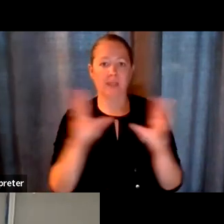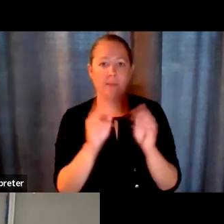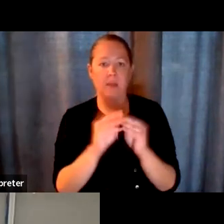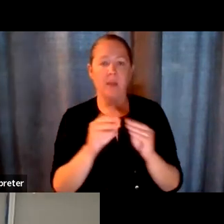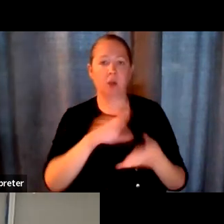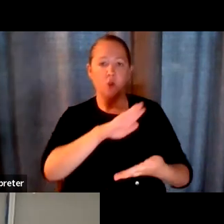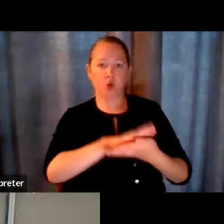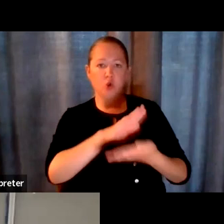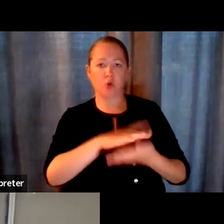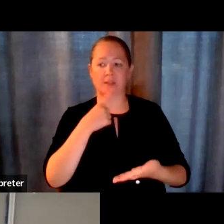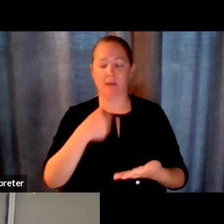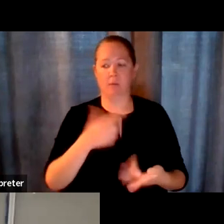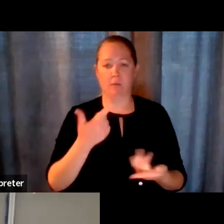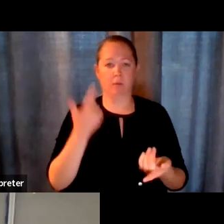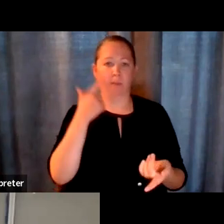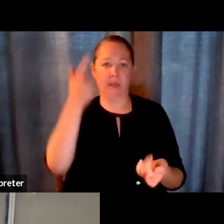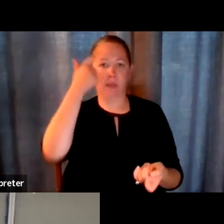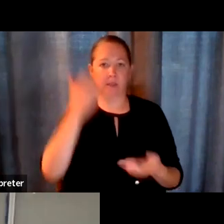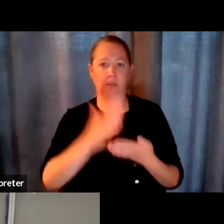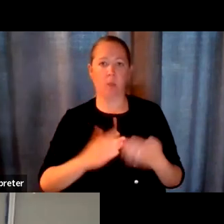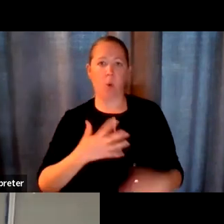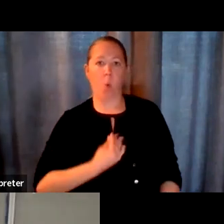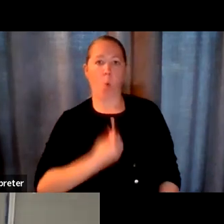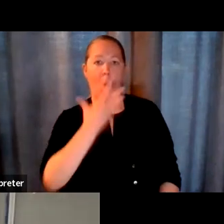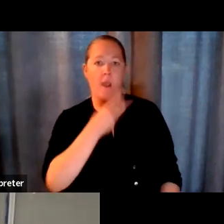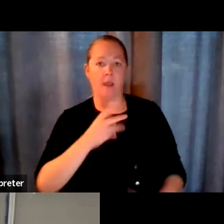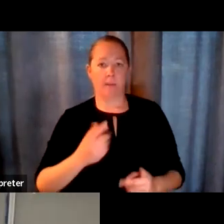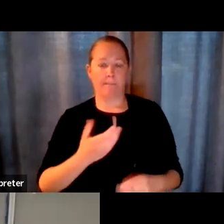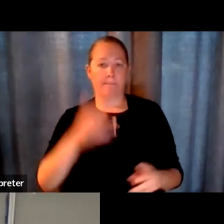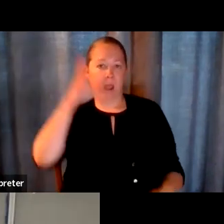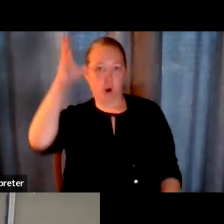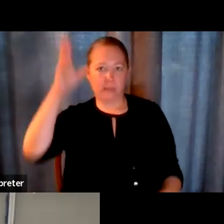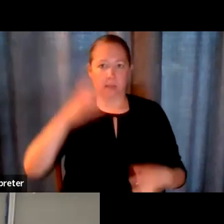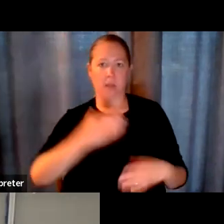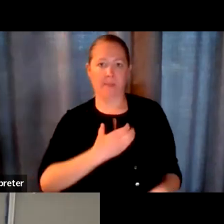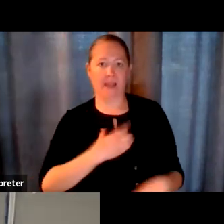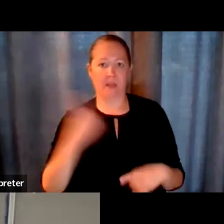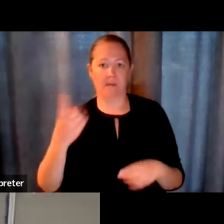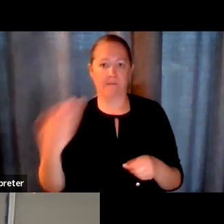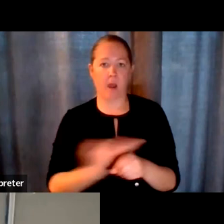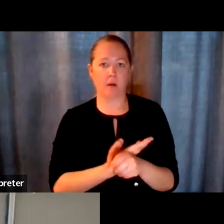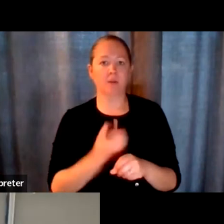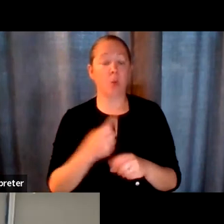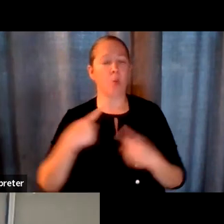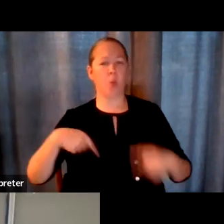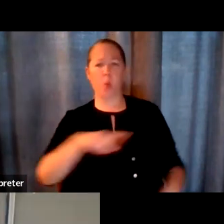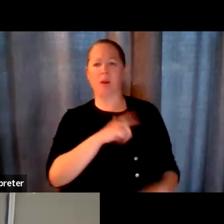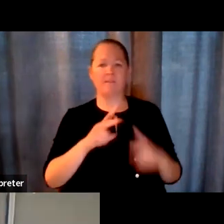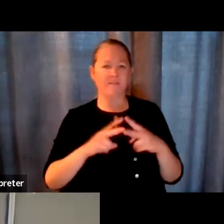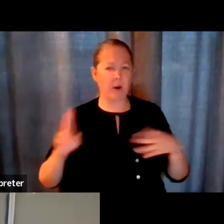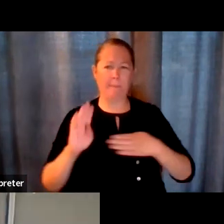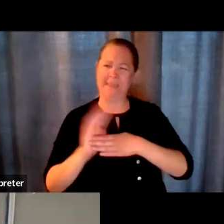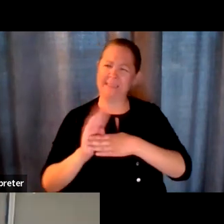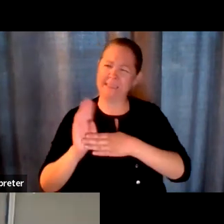to fire him because some white parents complained and he got fired. So we are very busy still with all of the lawsuits, and there are